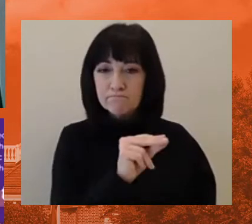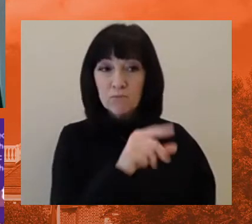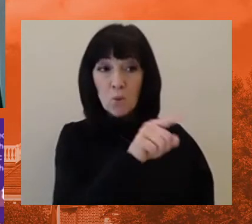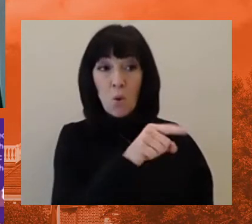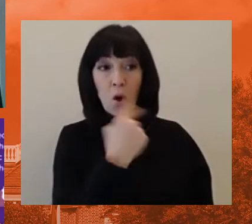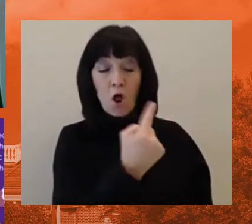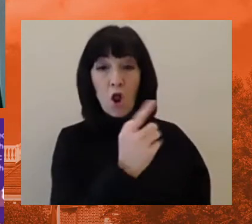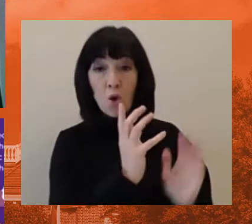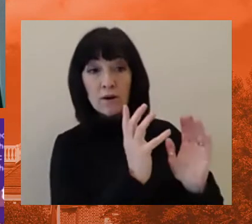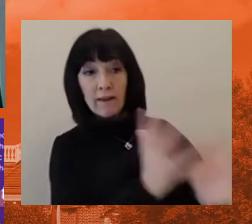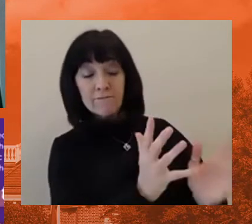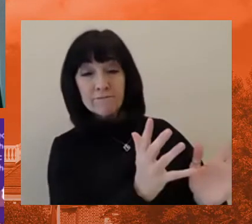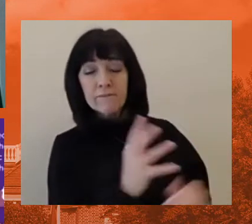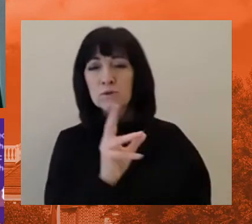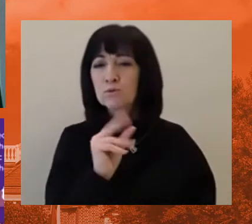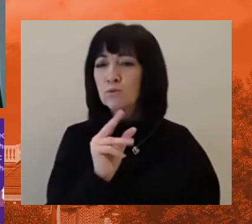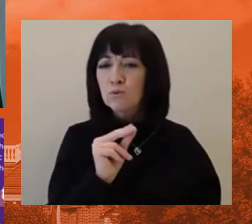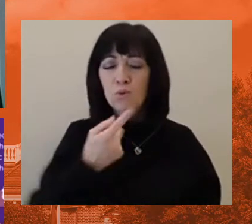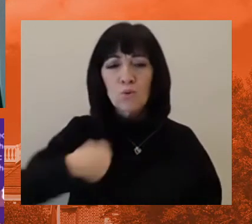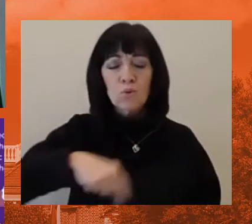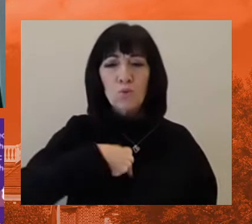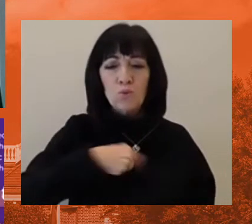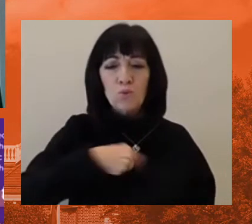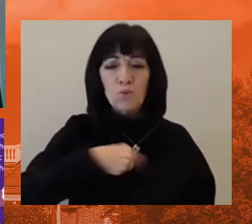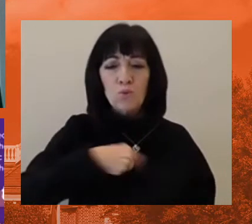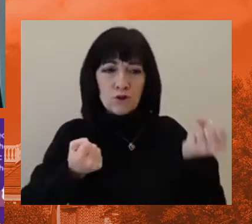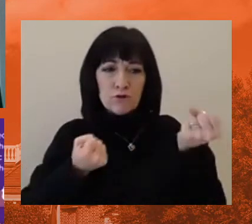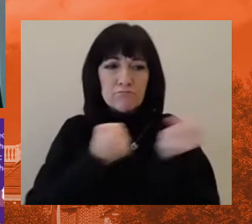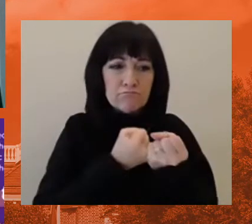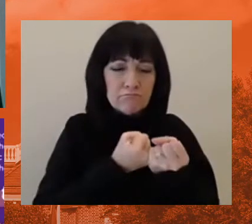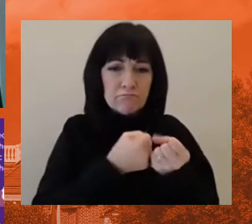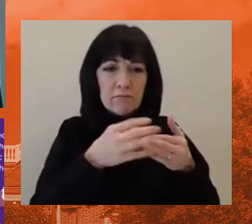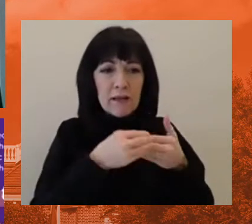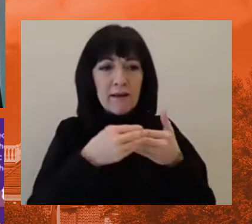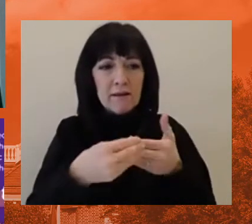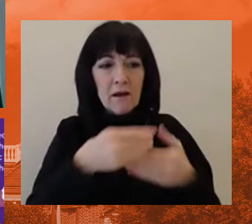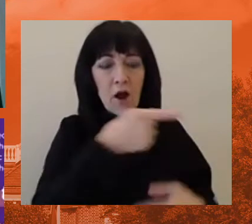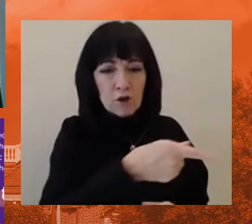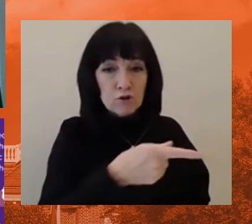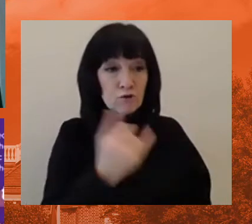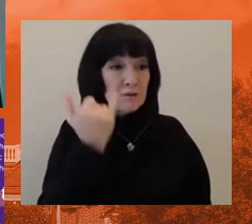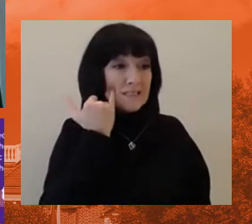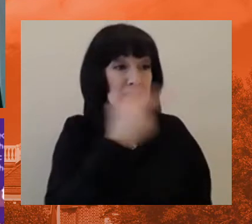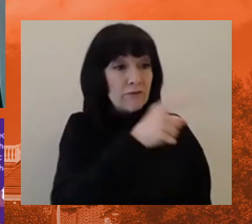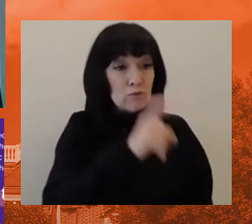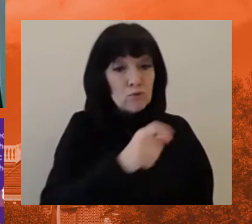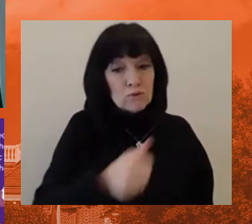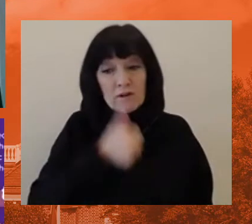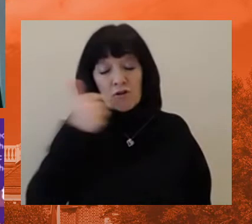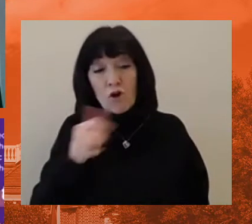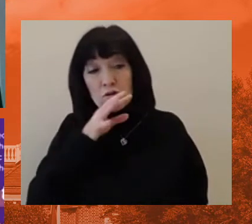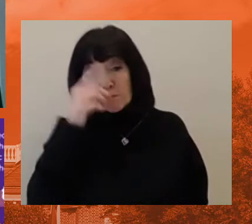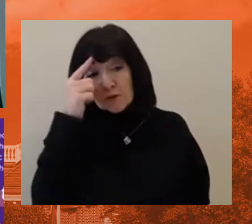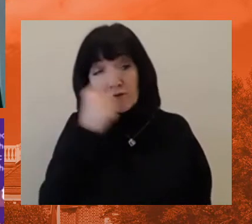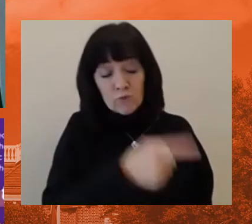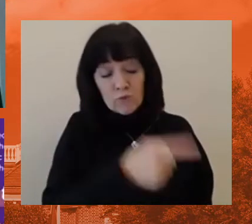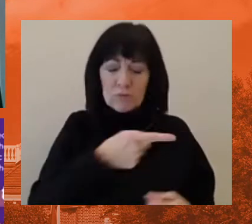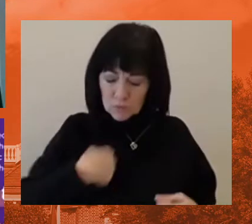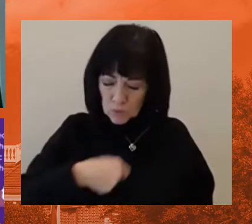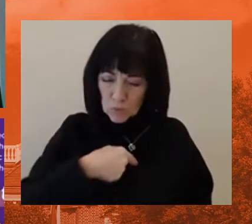you through. And we are here as your voice when you need us. Thank you so much. Take